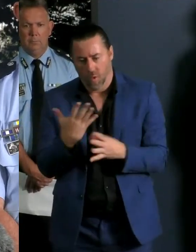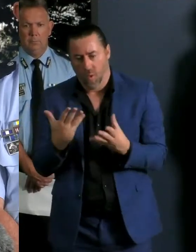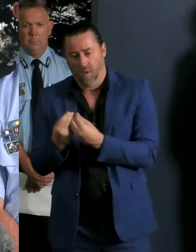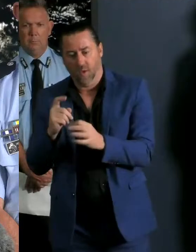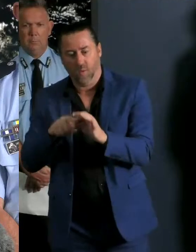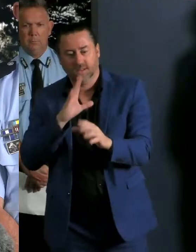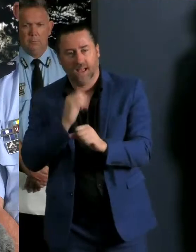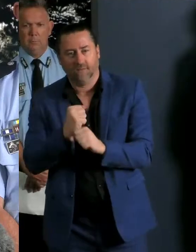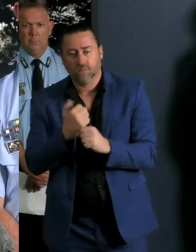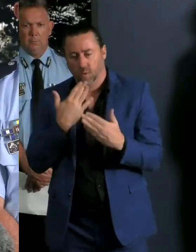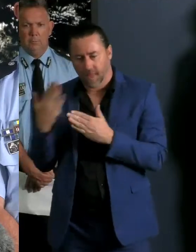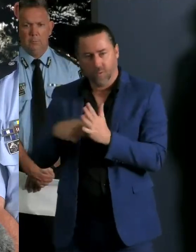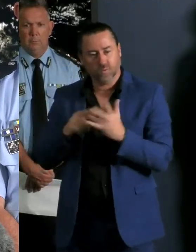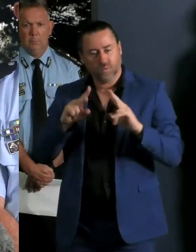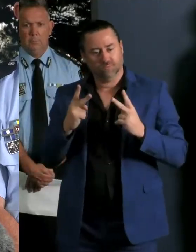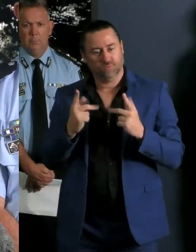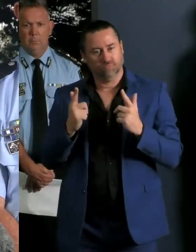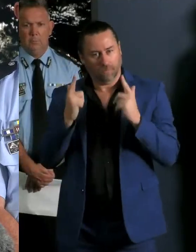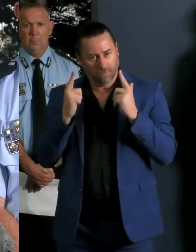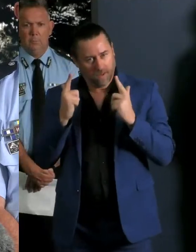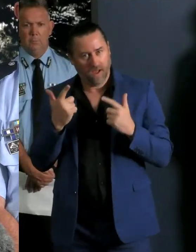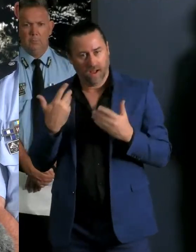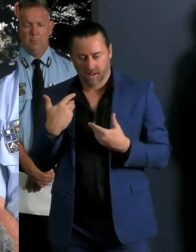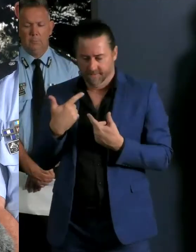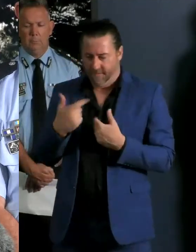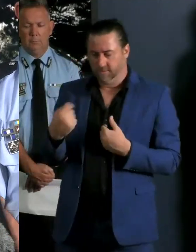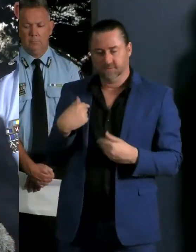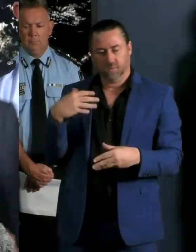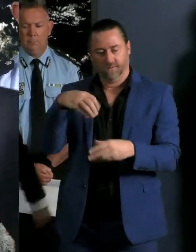ahead. So thank you again, Deputy Premier, for the opportunity to be involved.